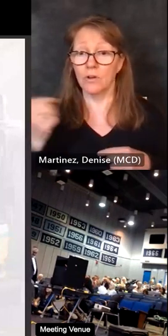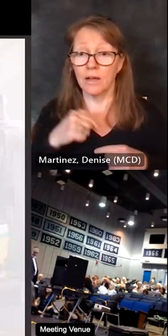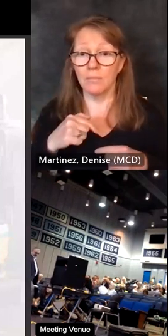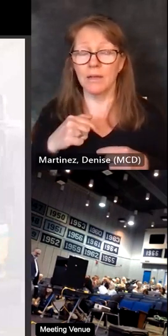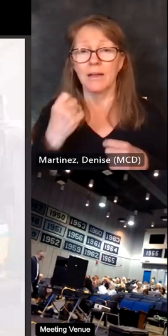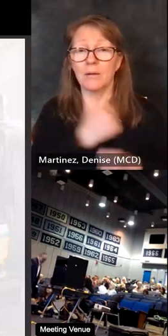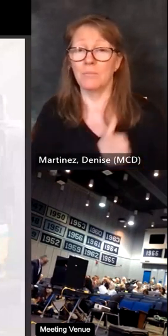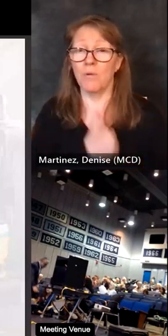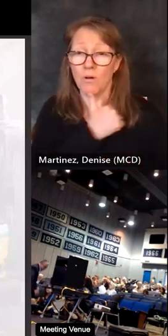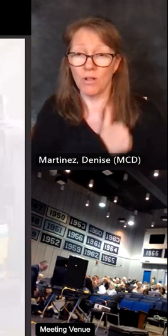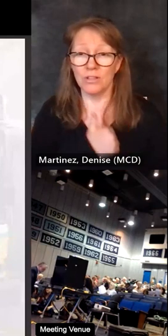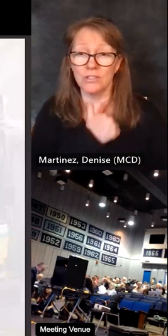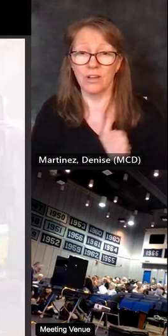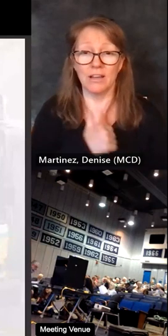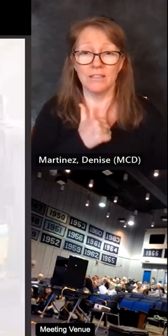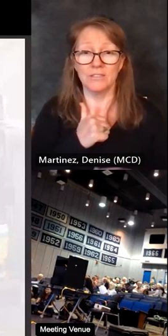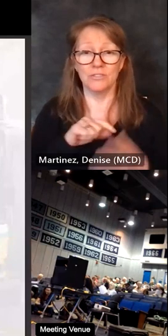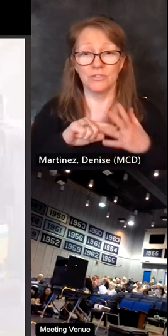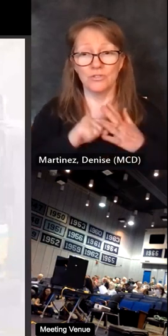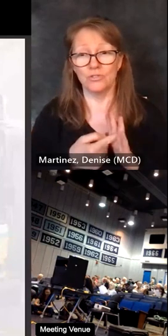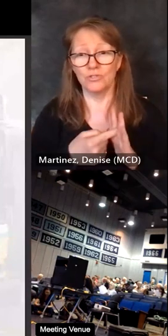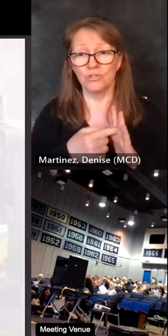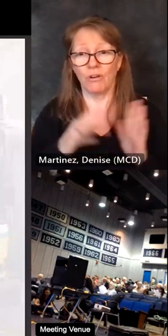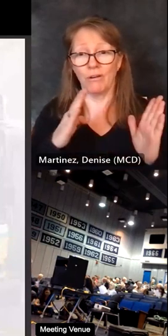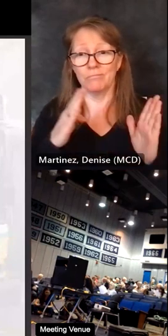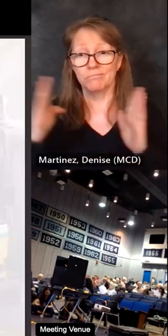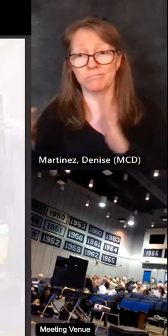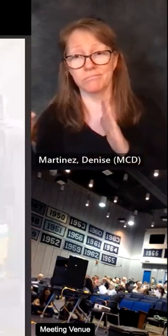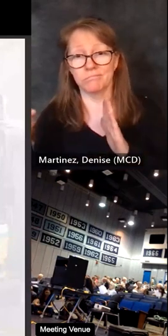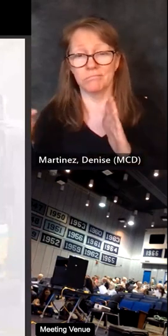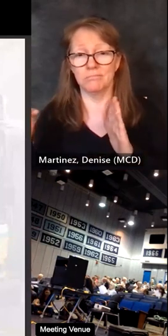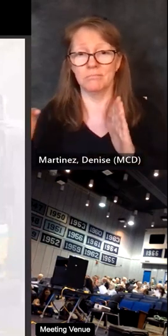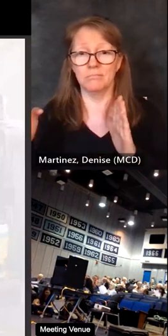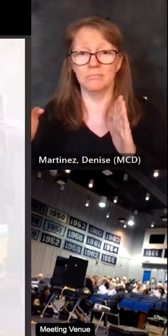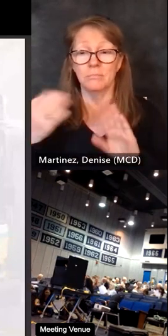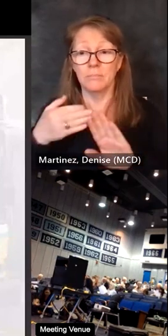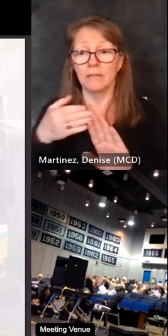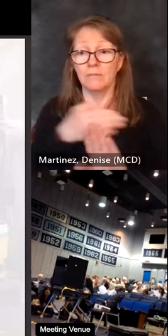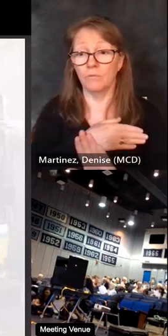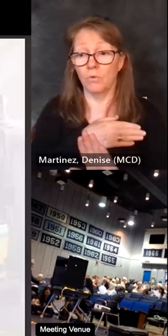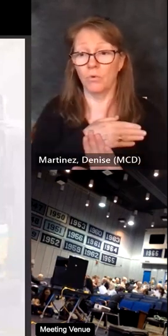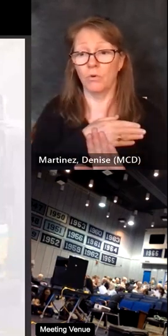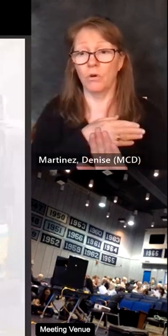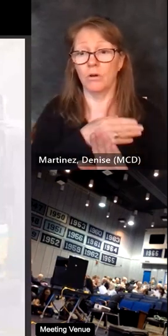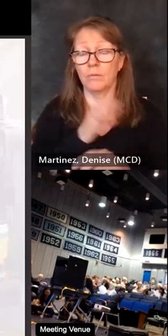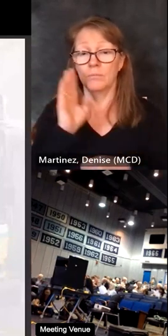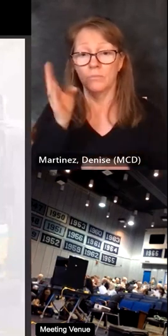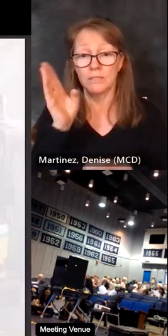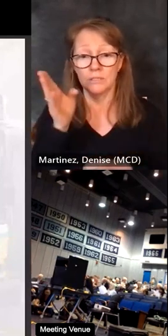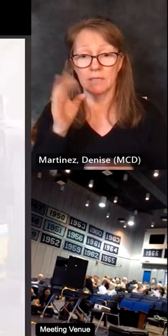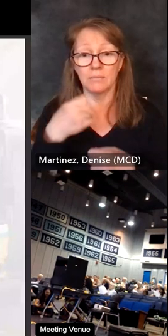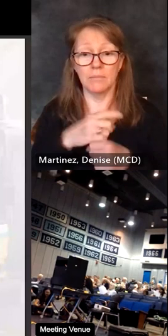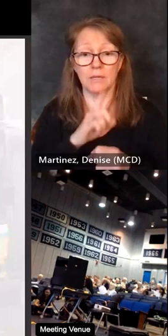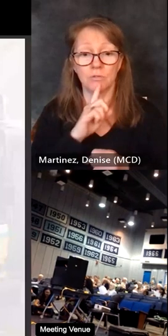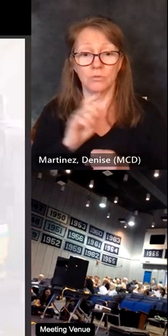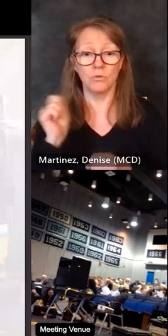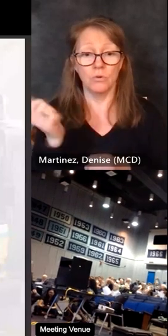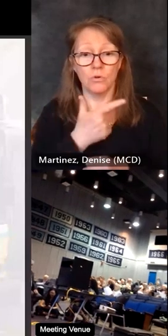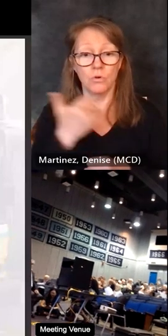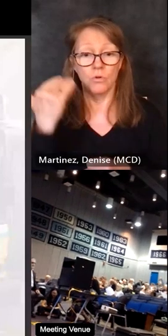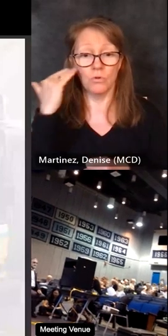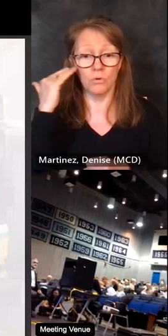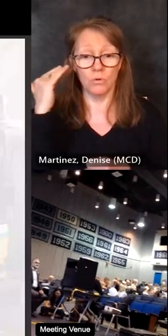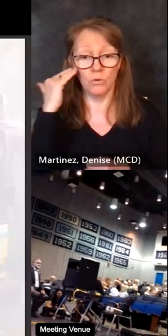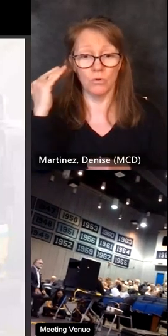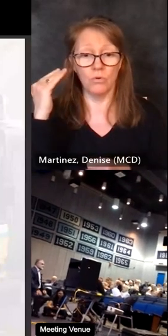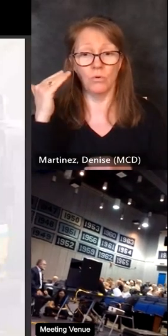we're getting a little bit of a late start. Before we get into the presentation, just wanted to make sure everybody was aware where the emergency exits